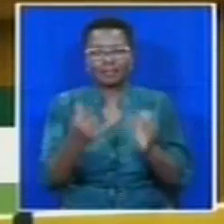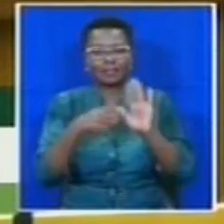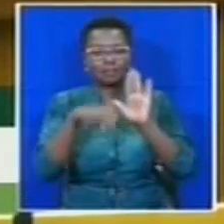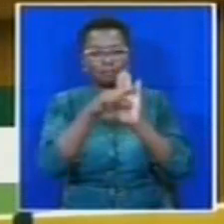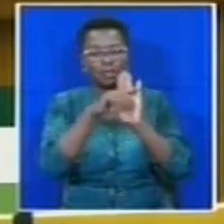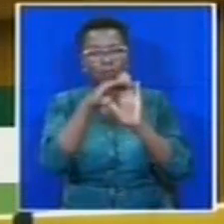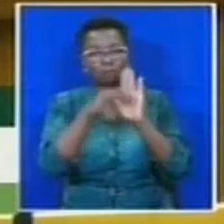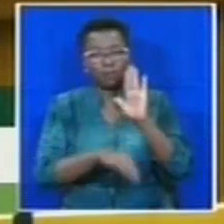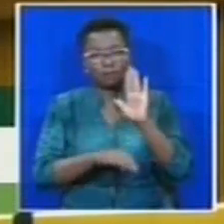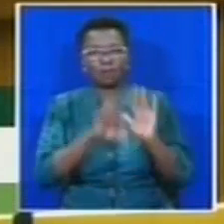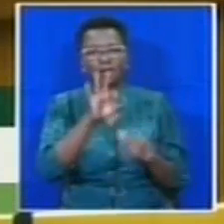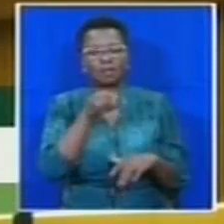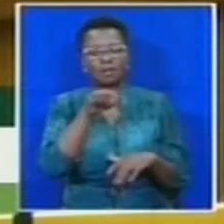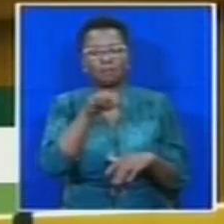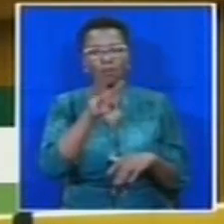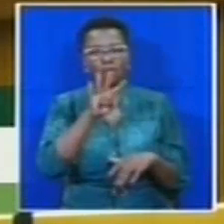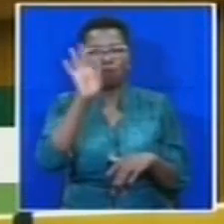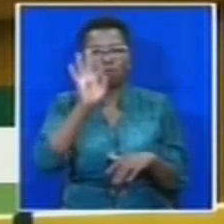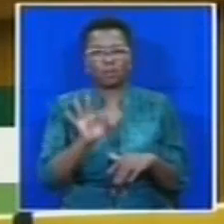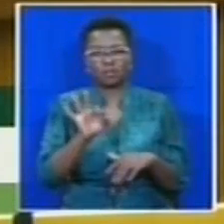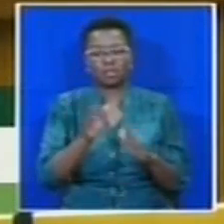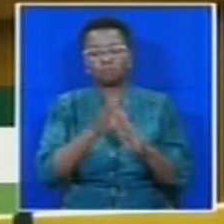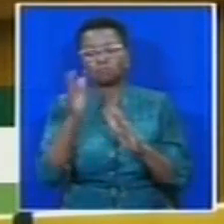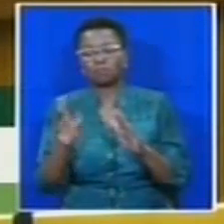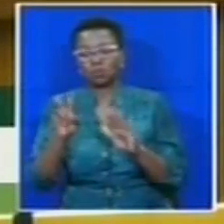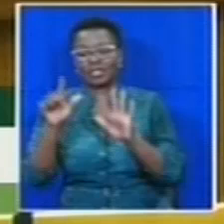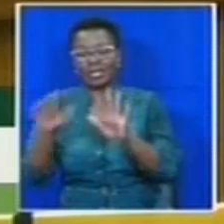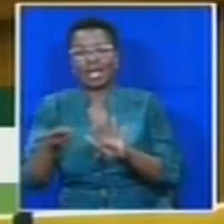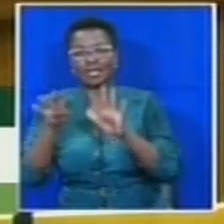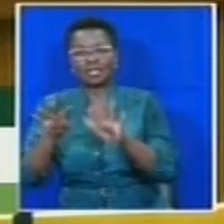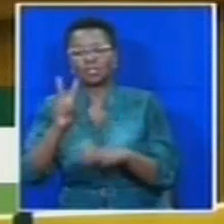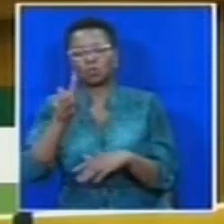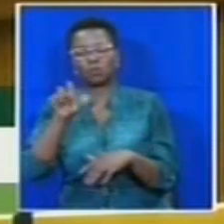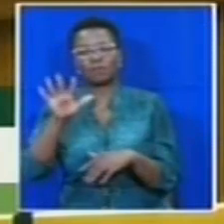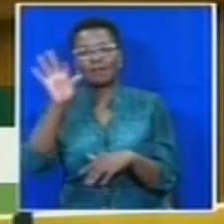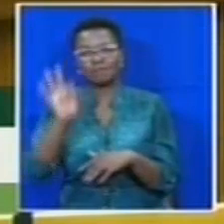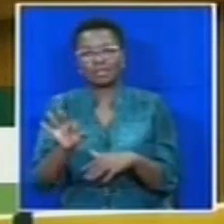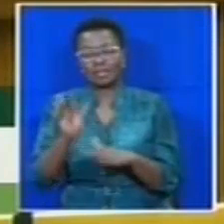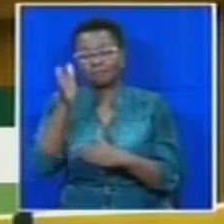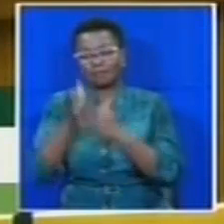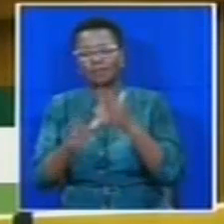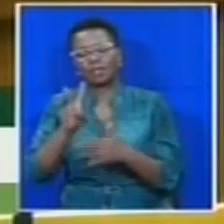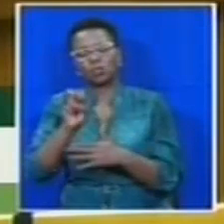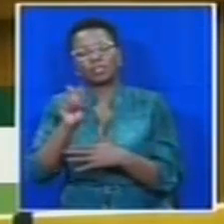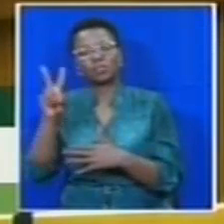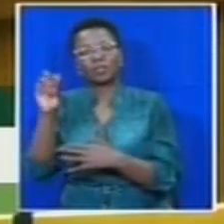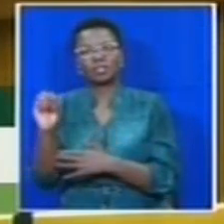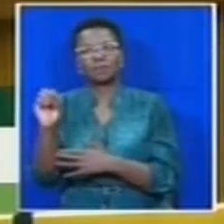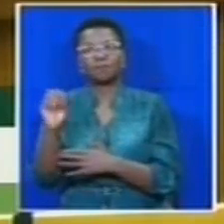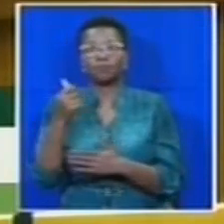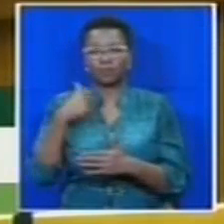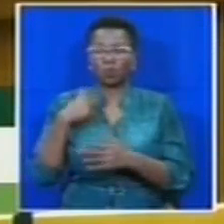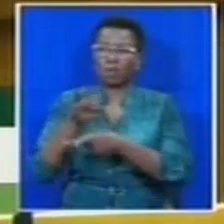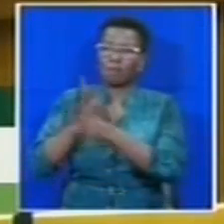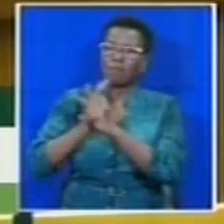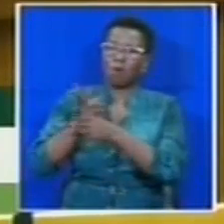from 3.4% this year to 2.5% in 2019-2020. Debt, which is a major